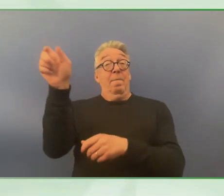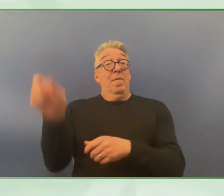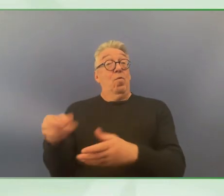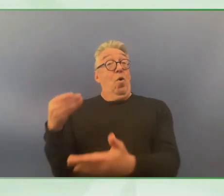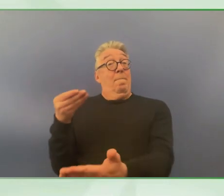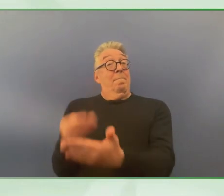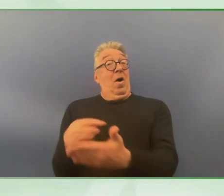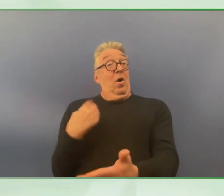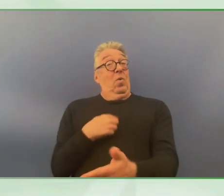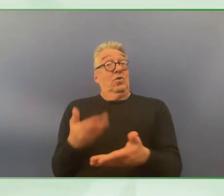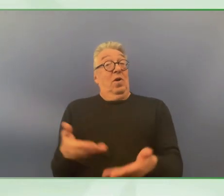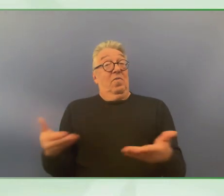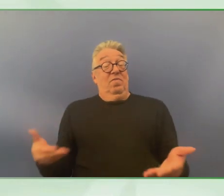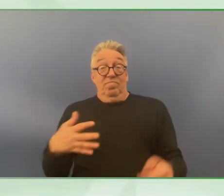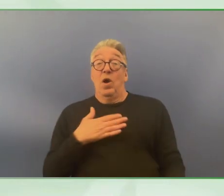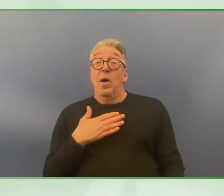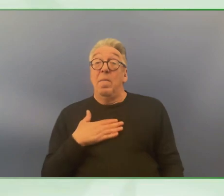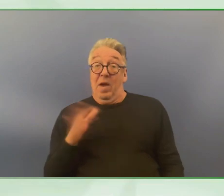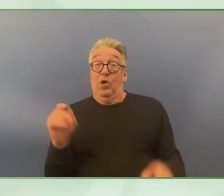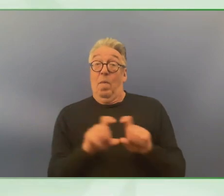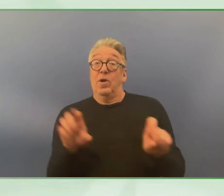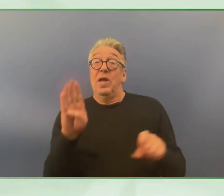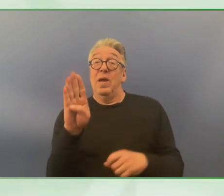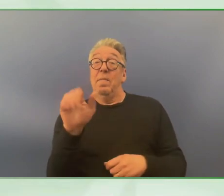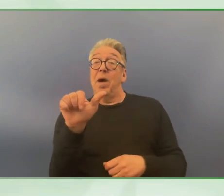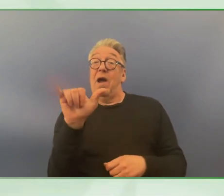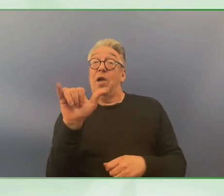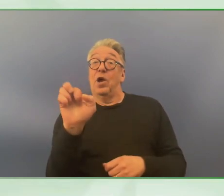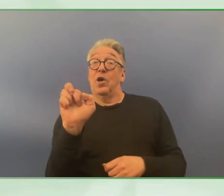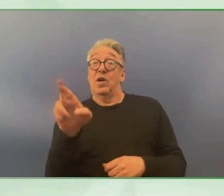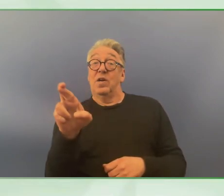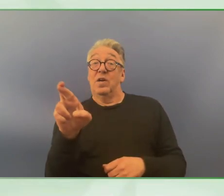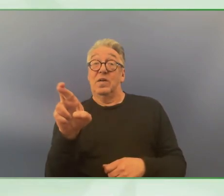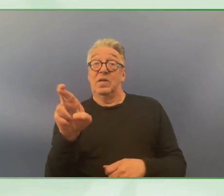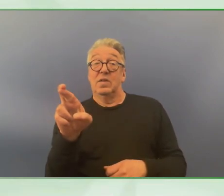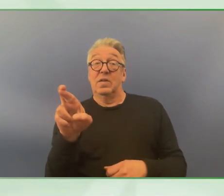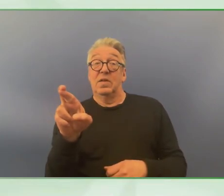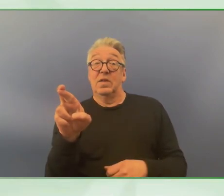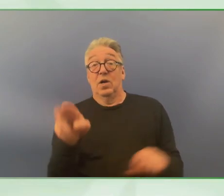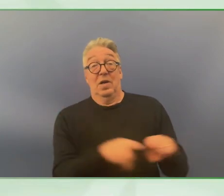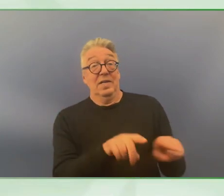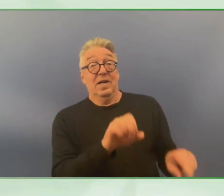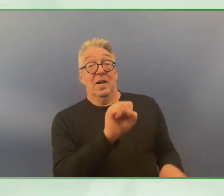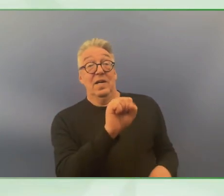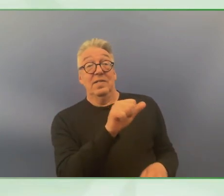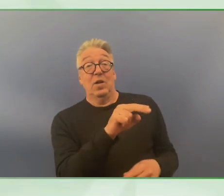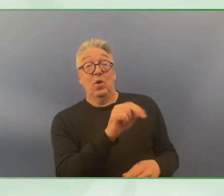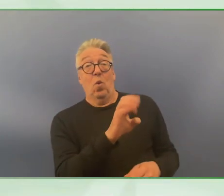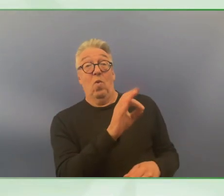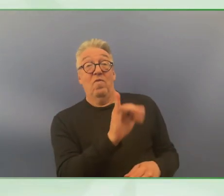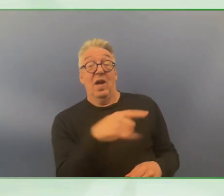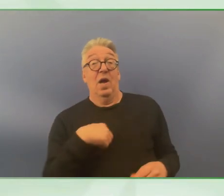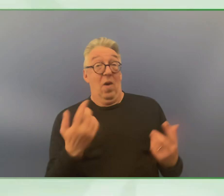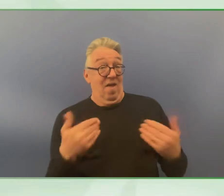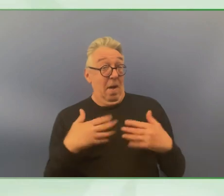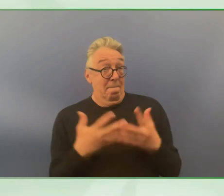Bayer, we, again, like Sanofi, we have a huge kind of global business. We have